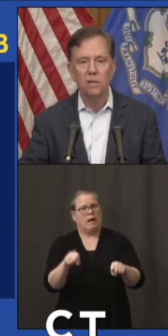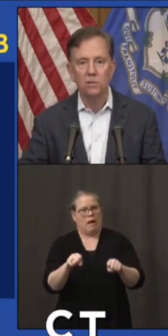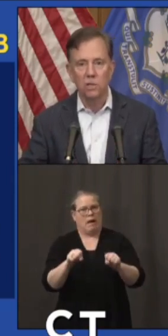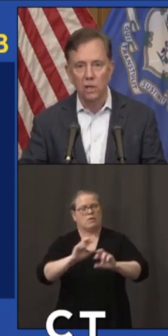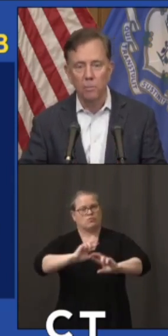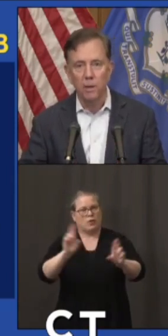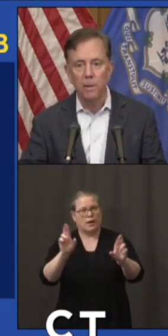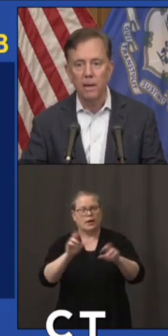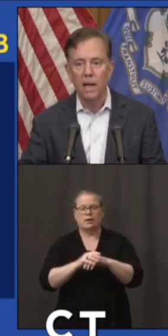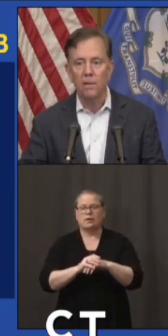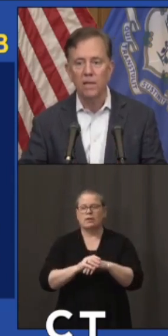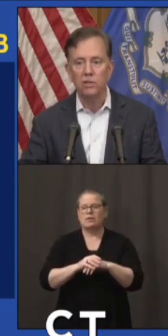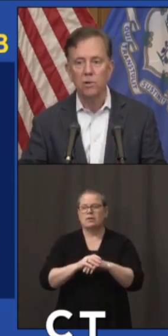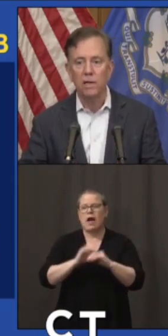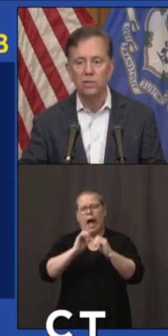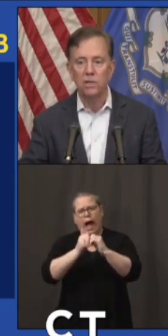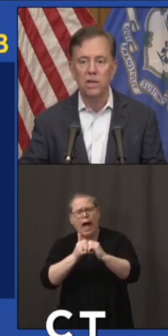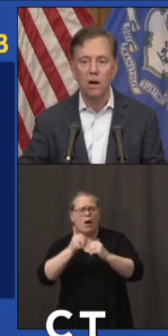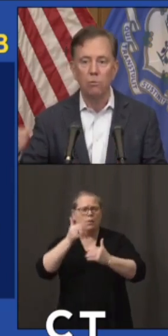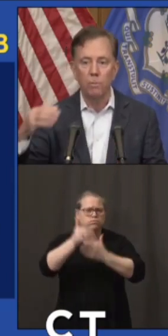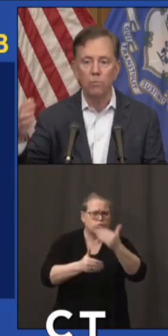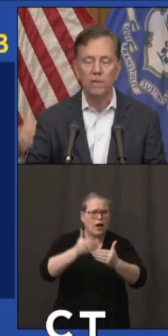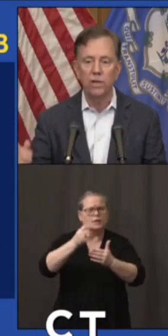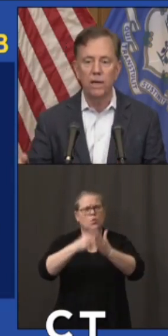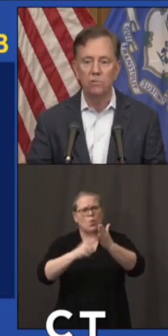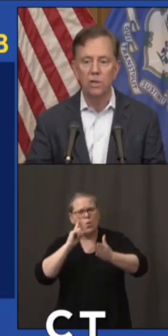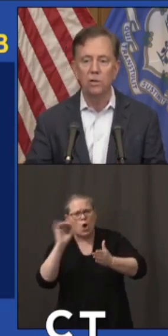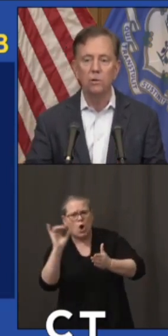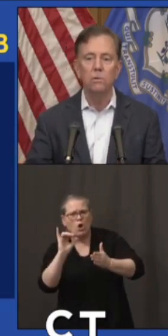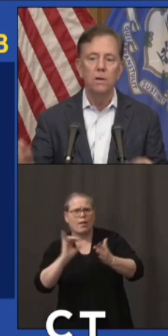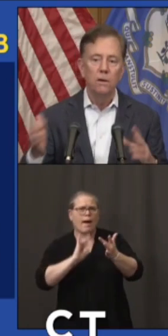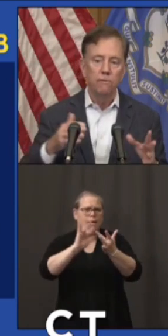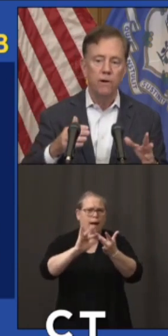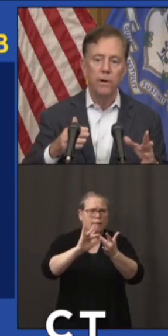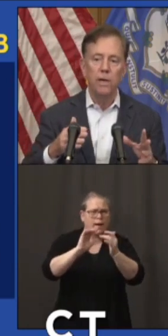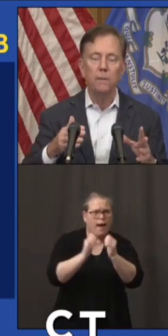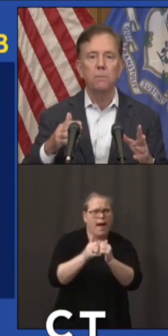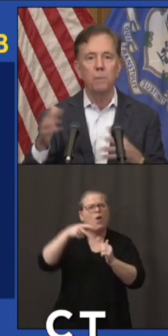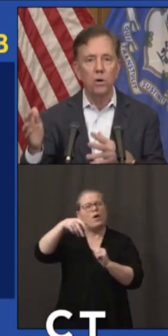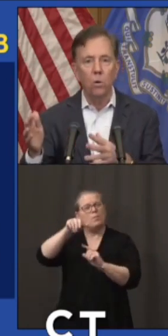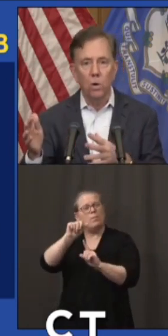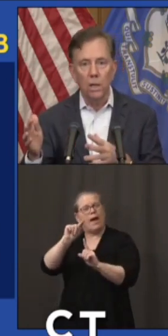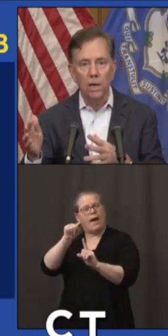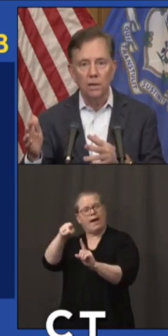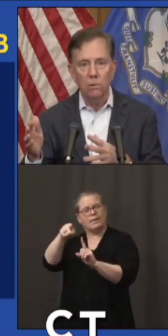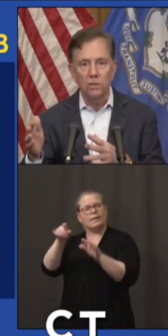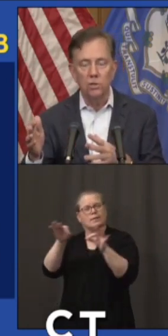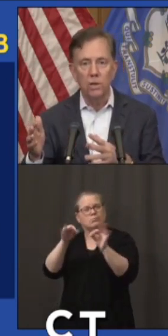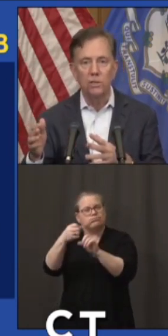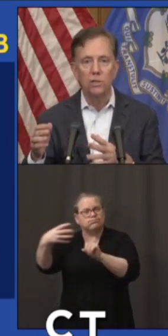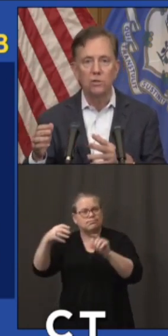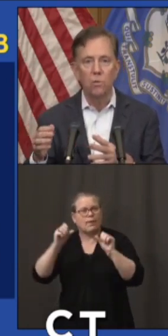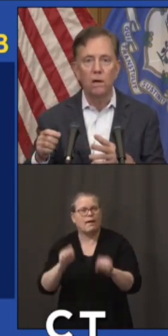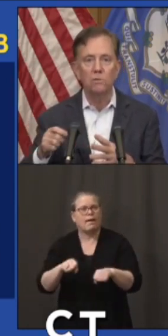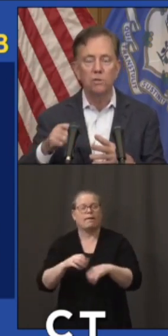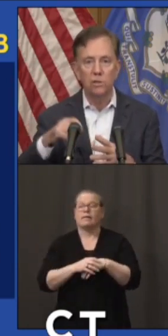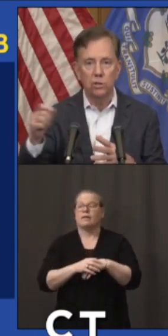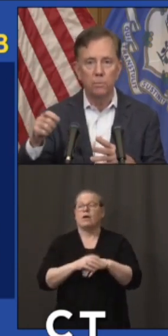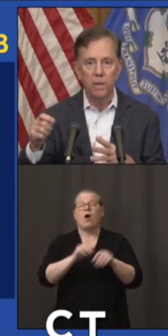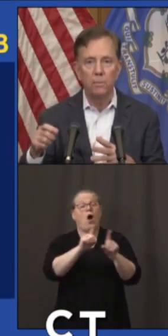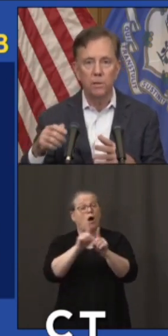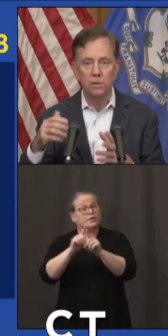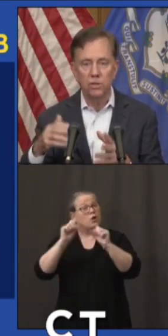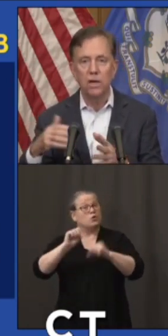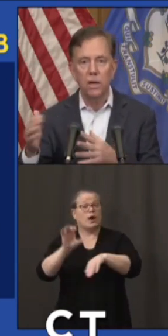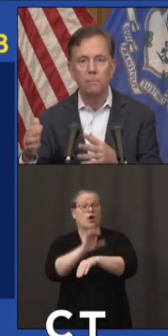Pat can tell us a little bit about how that strategy is, how we'll be reaching out to you. Following up, there'll be online registration as well, so that you'll